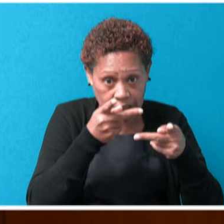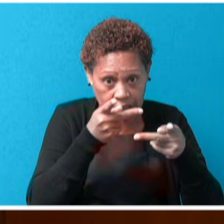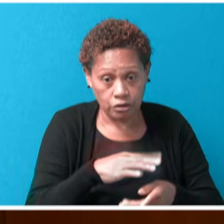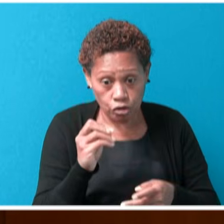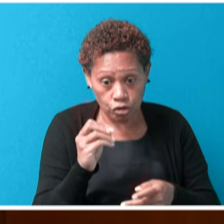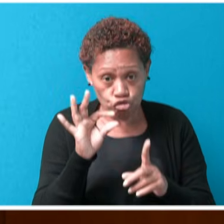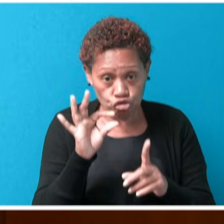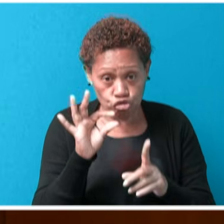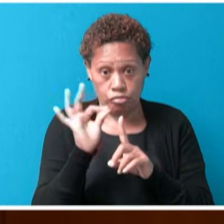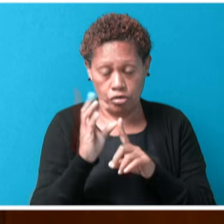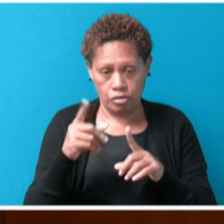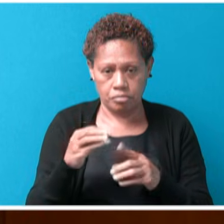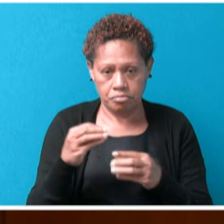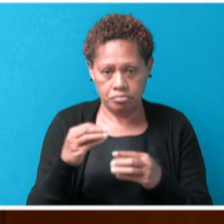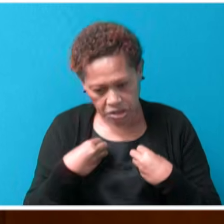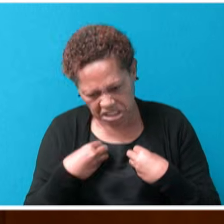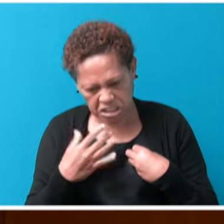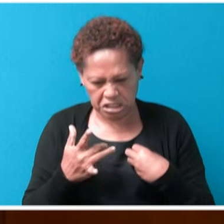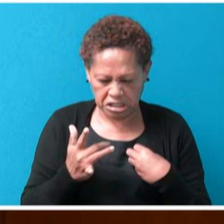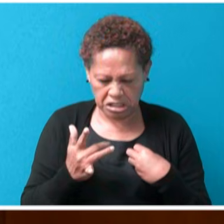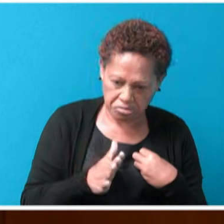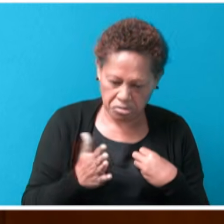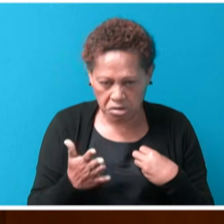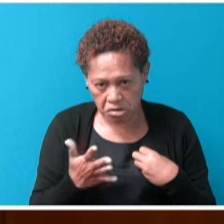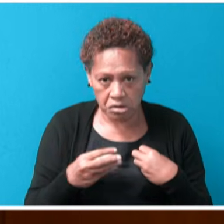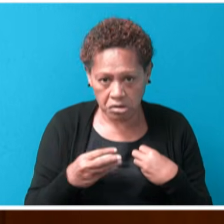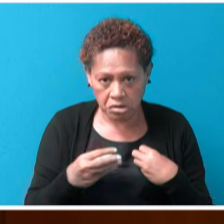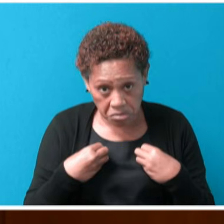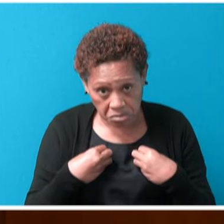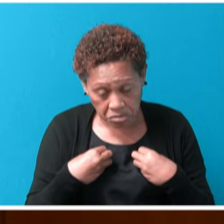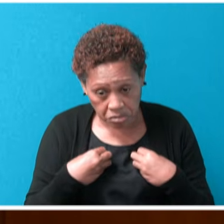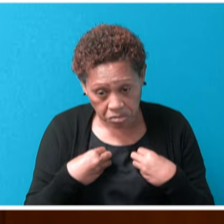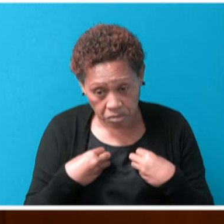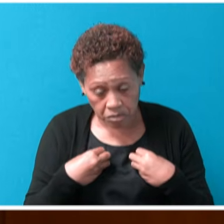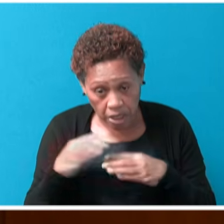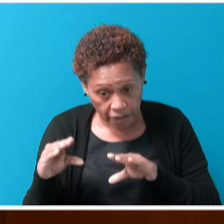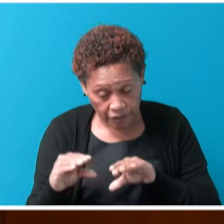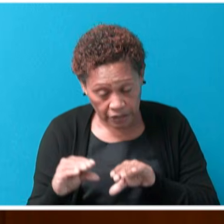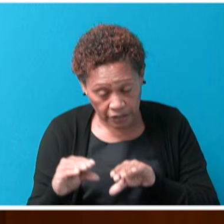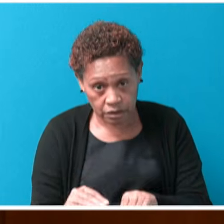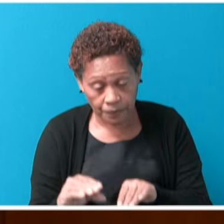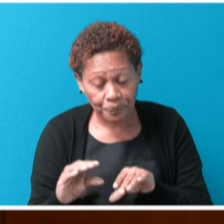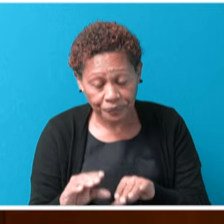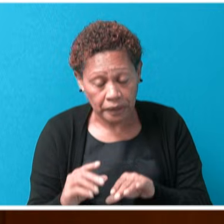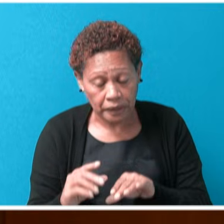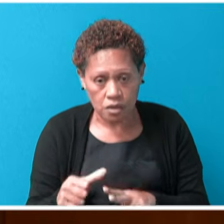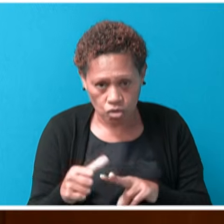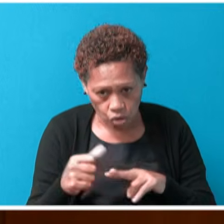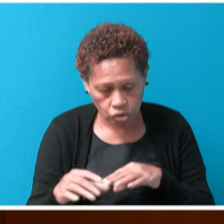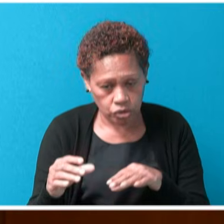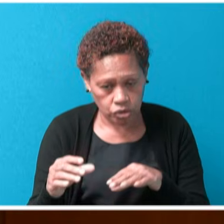ease of doing business in Fiji, to boost foreign direct investment and support private sector